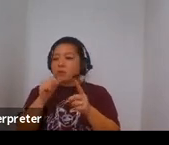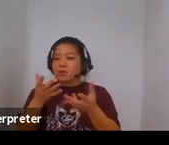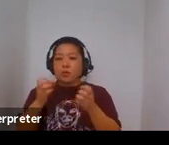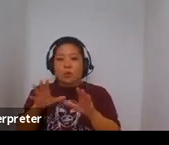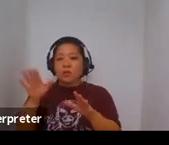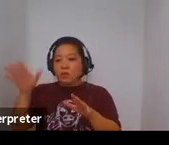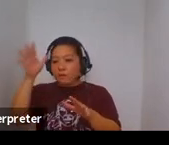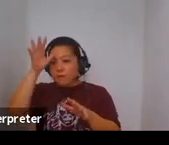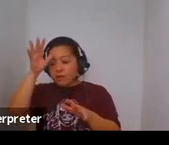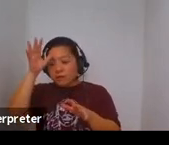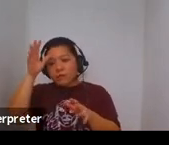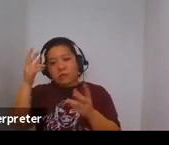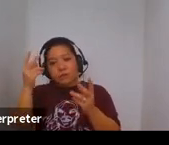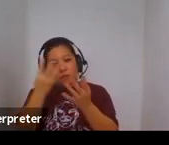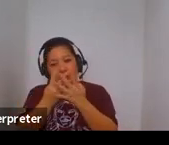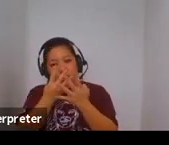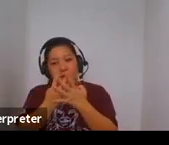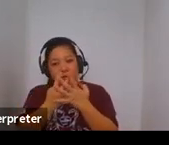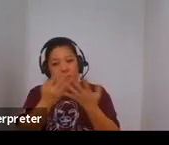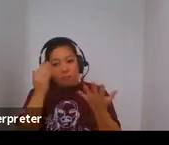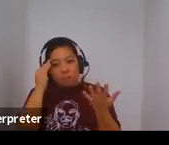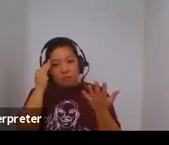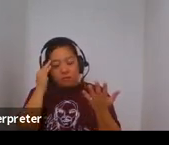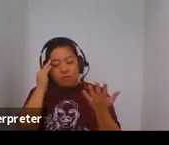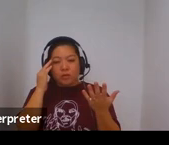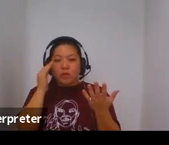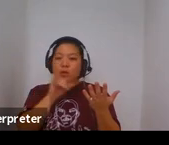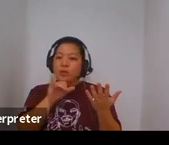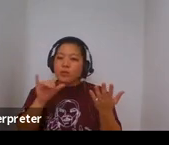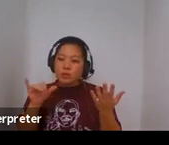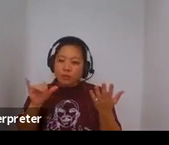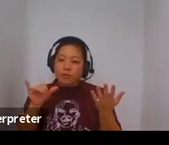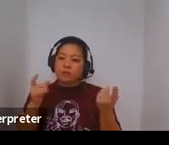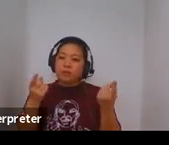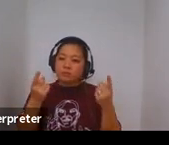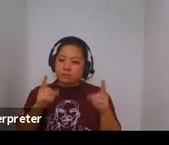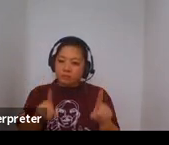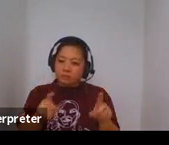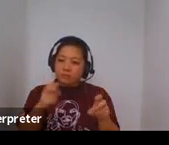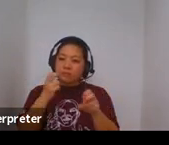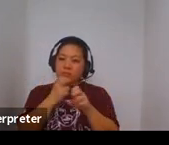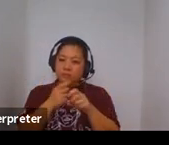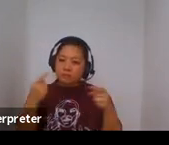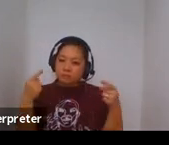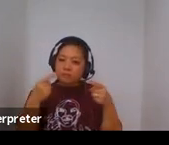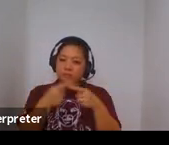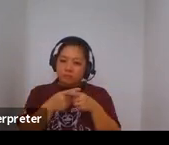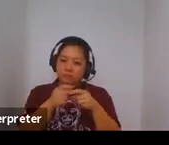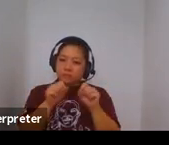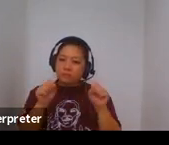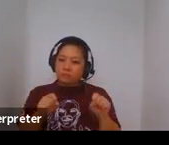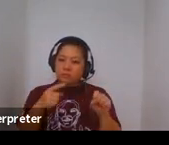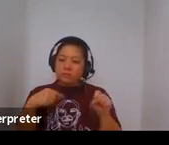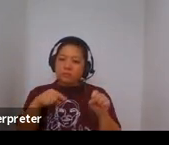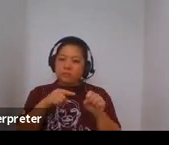her father to be taken away from the family. And those are so difficult and complex in the systems we've